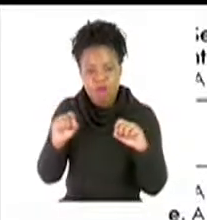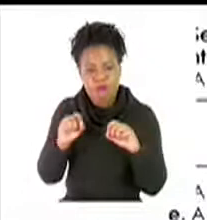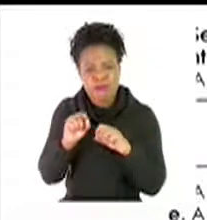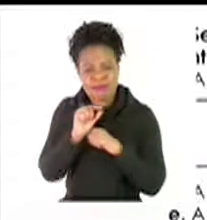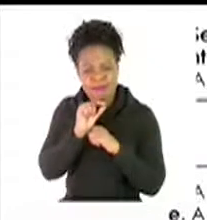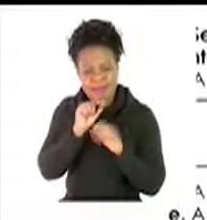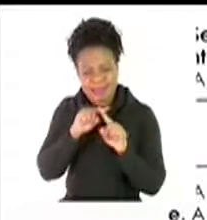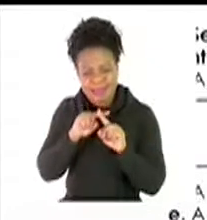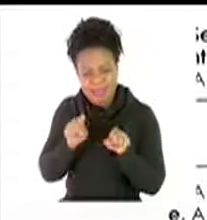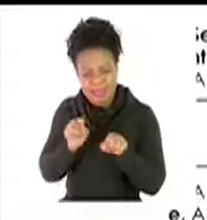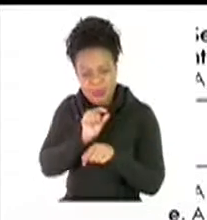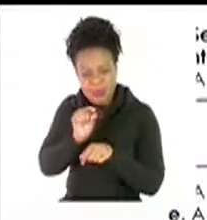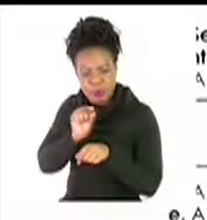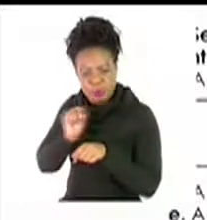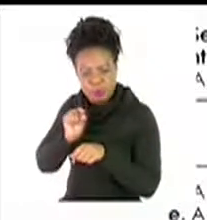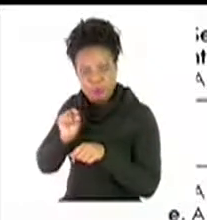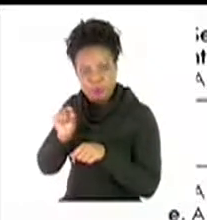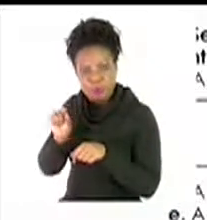sentences.